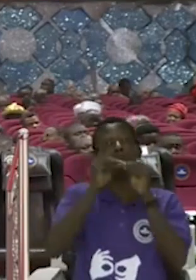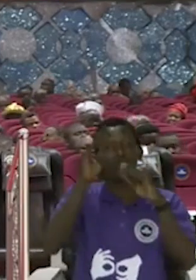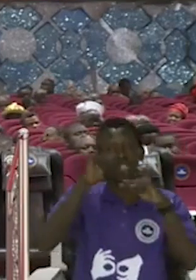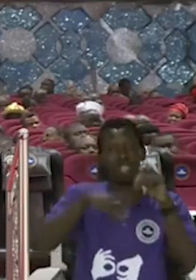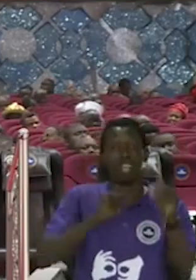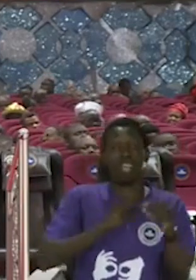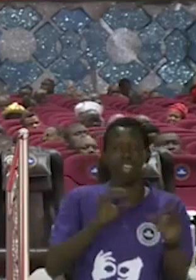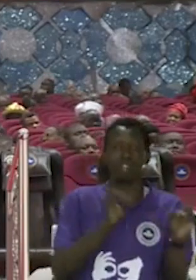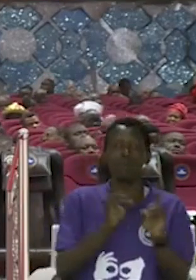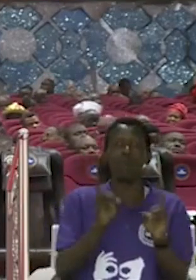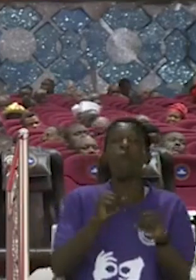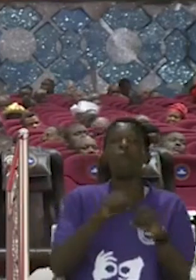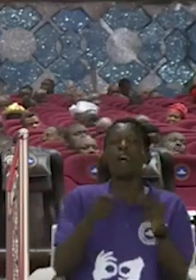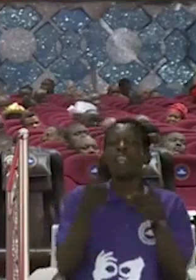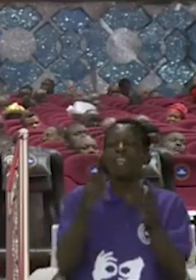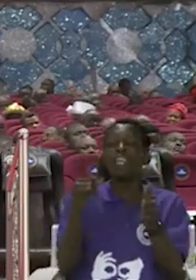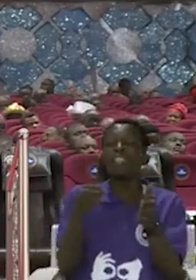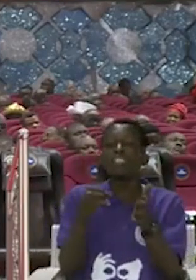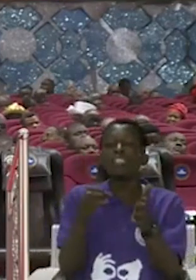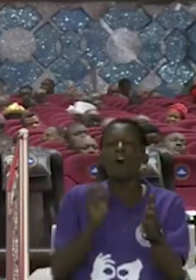But let's do it this way.